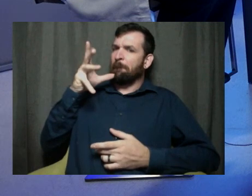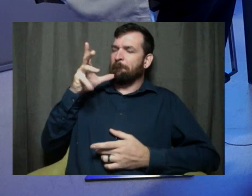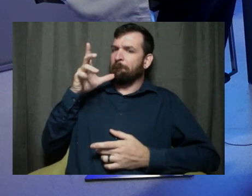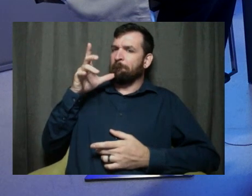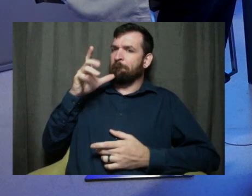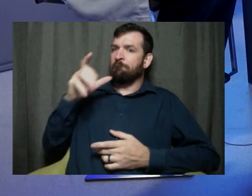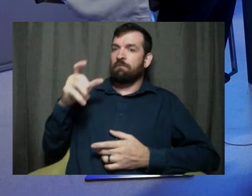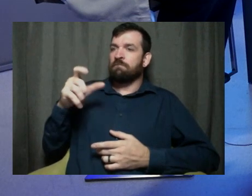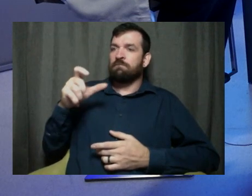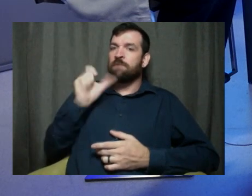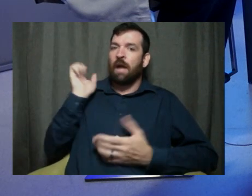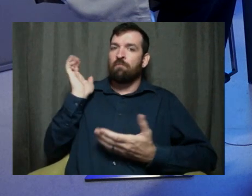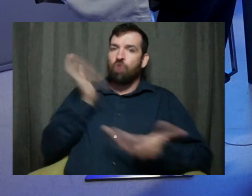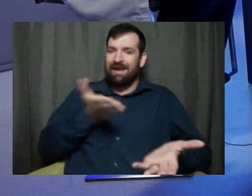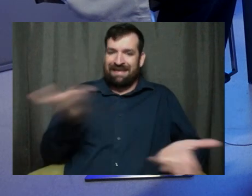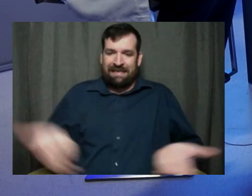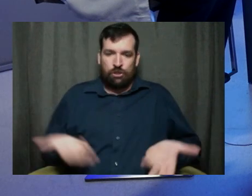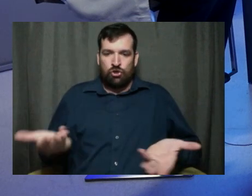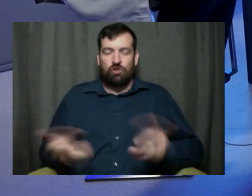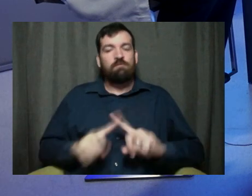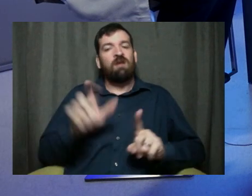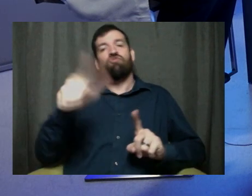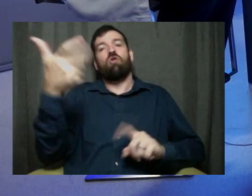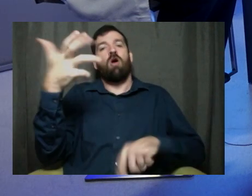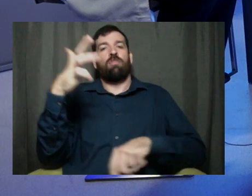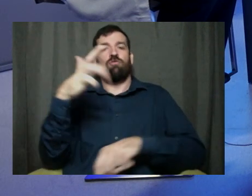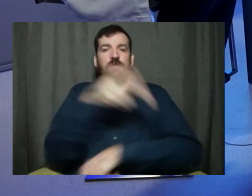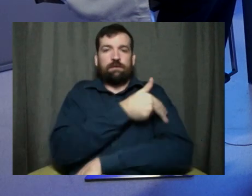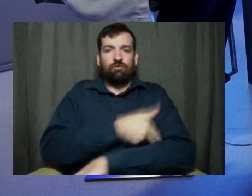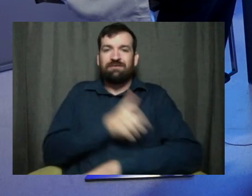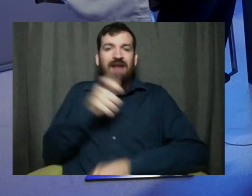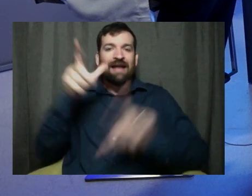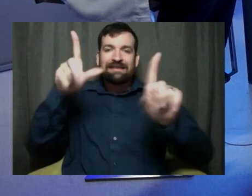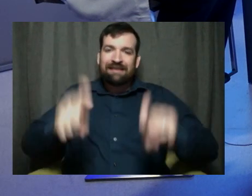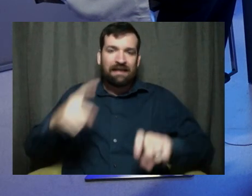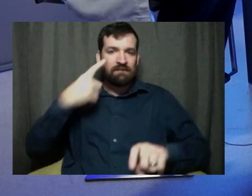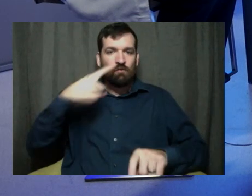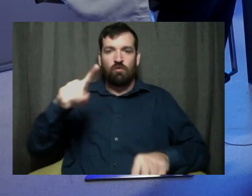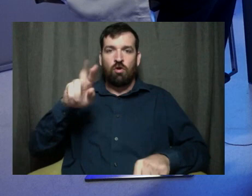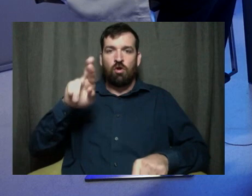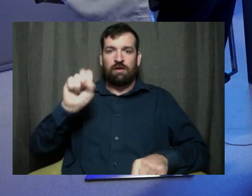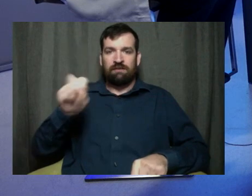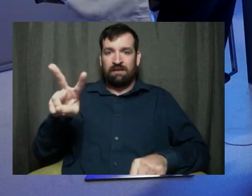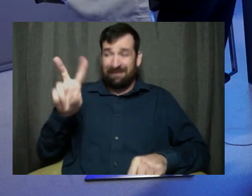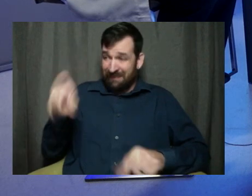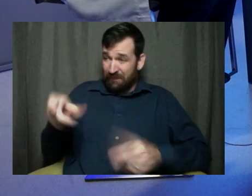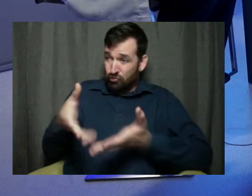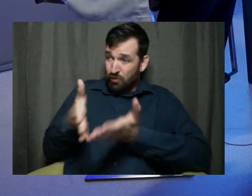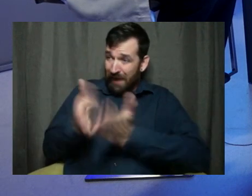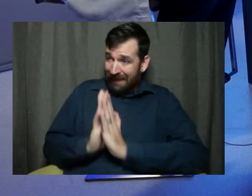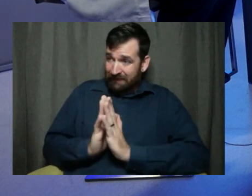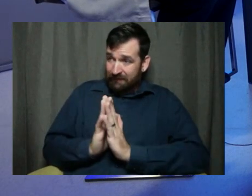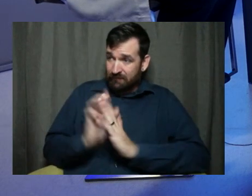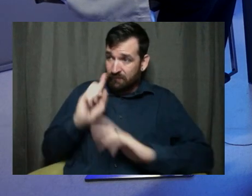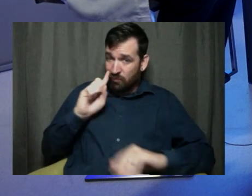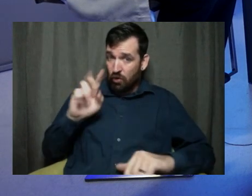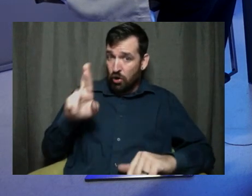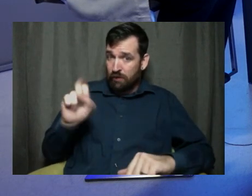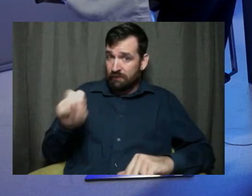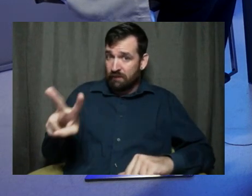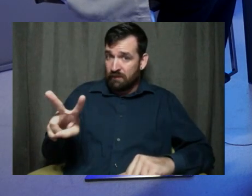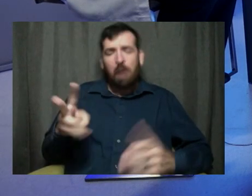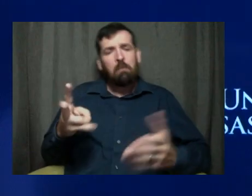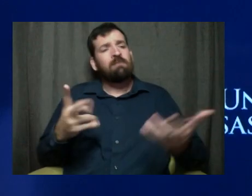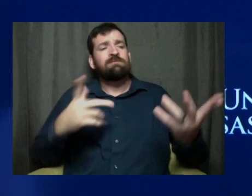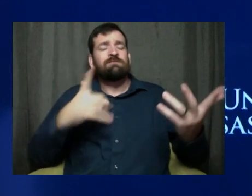not brought here, but she was brought somewhere else and they did not test for RSV. Do you need to ask for an RSV test? That's probably really going to be